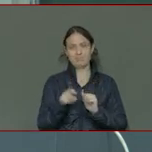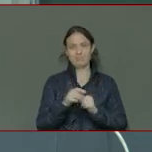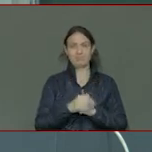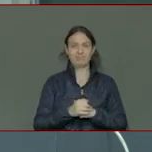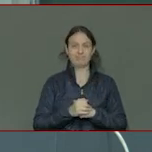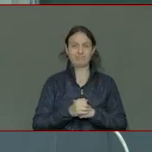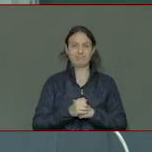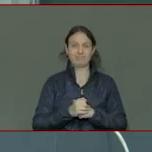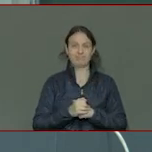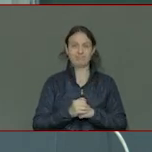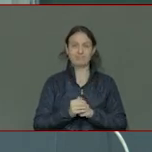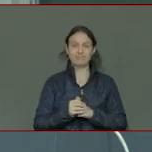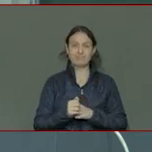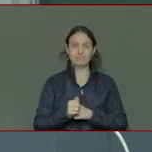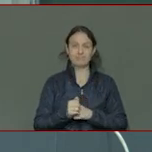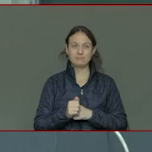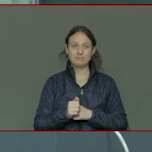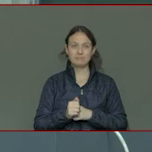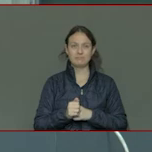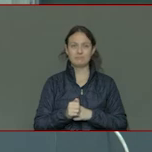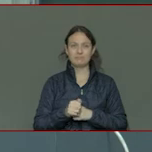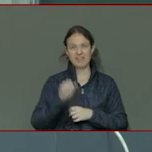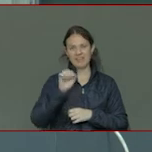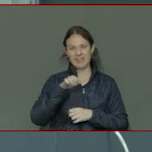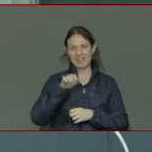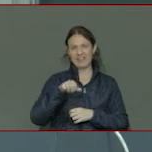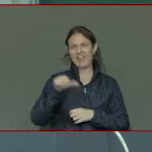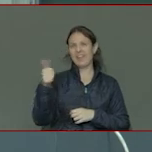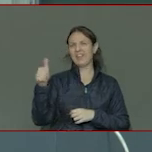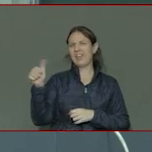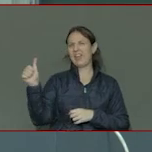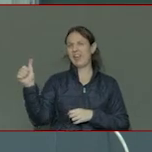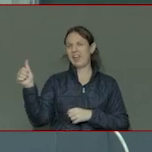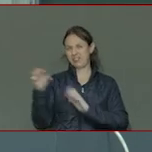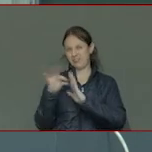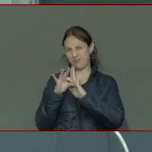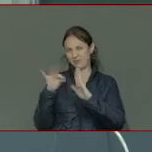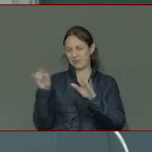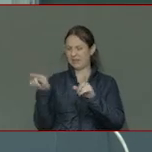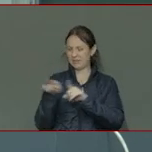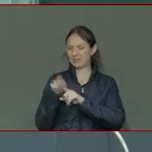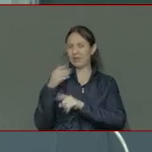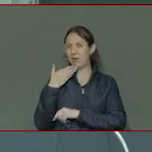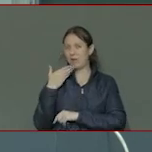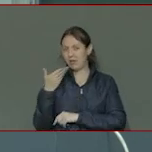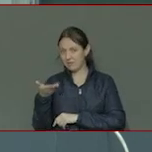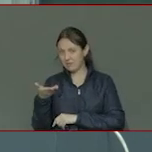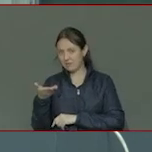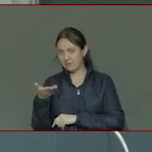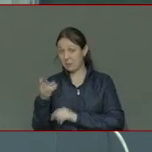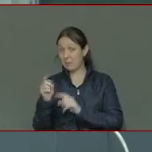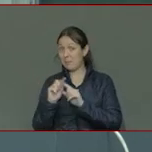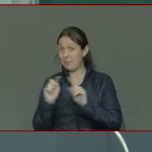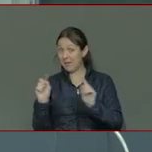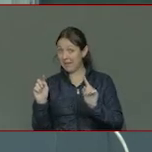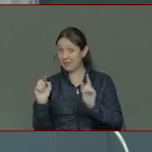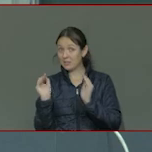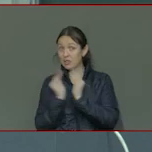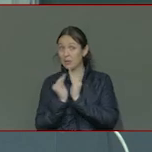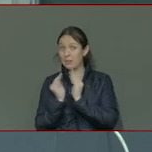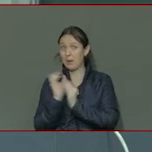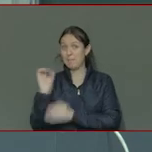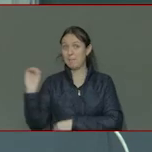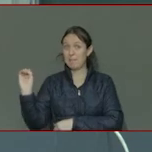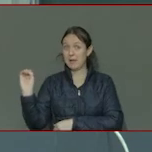one. There's other formulas that will give you the same answer, but you won't get marks for